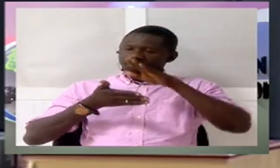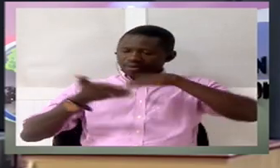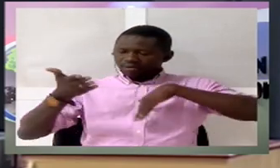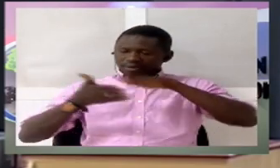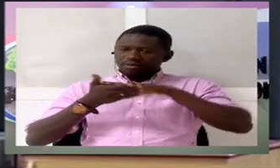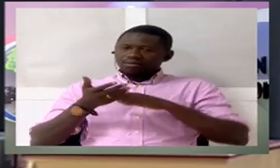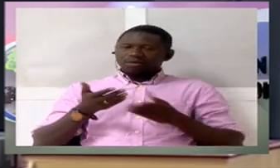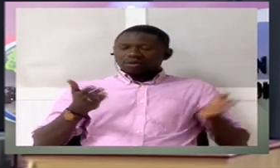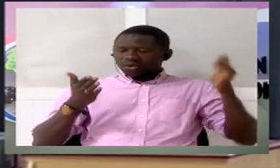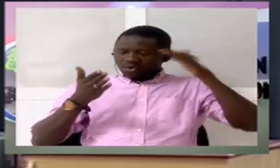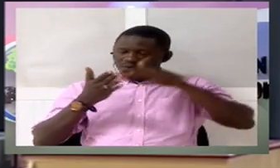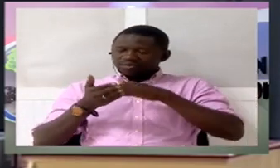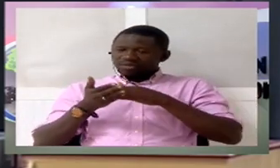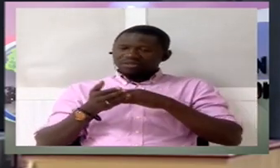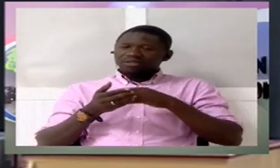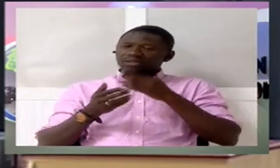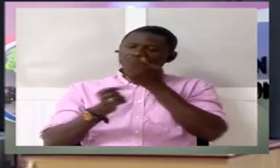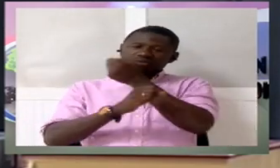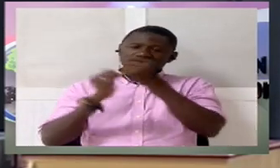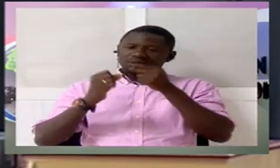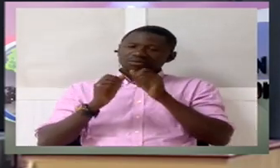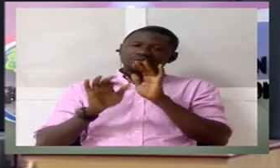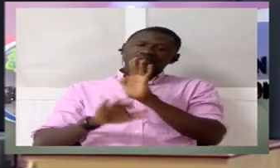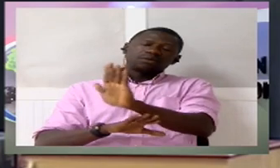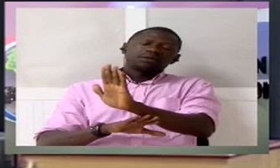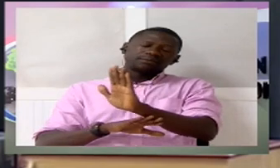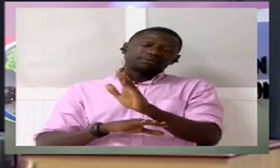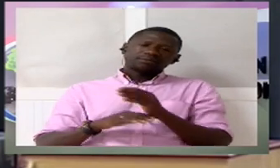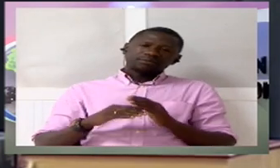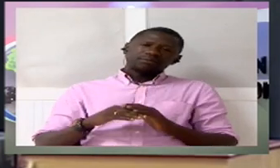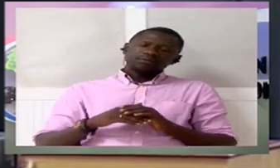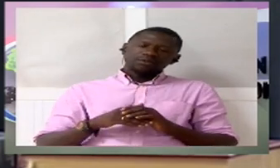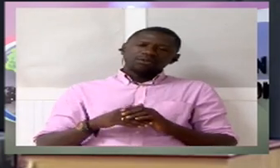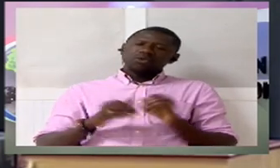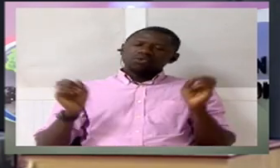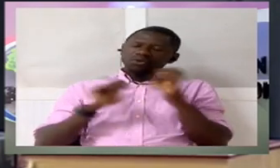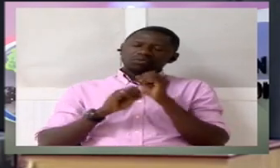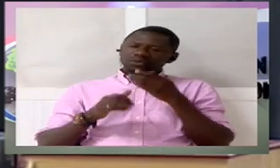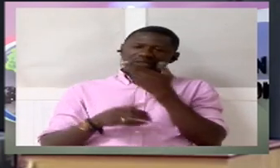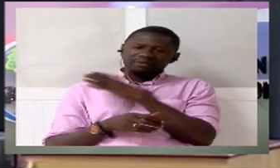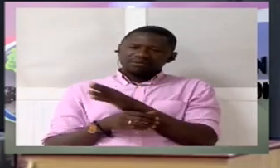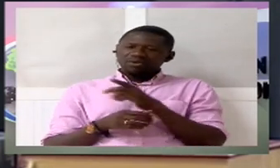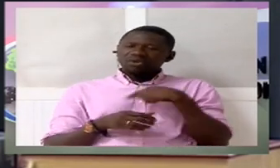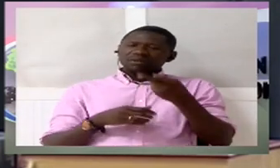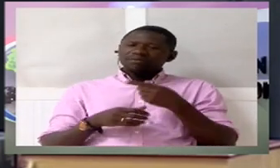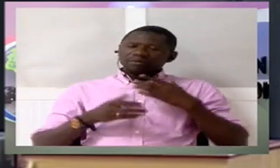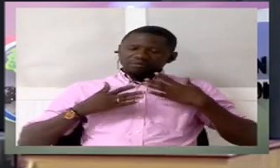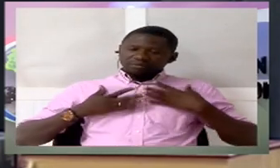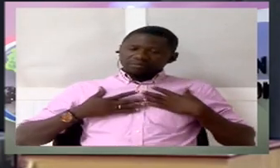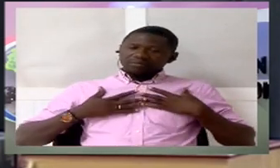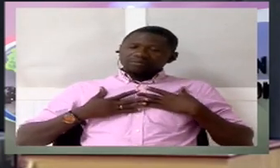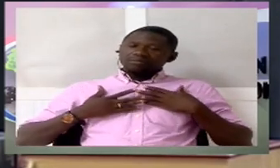it's still case in be pending. But still the case is pending. Nothing was left. For medical examination. Except the